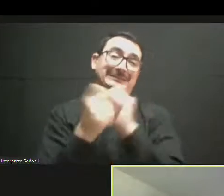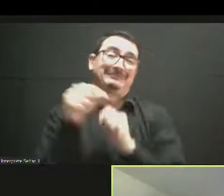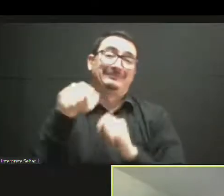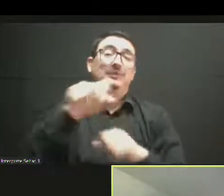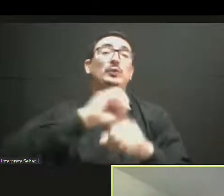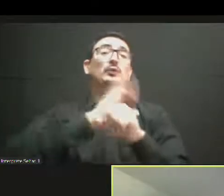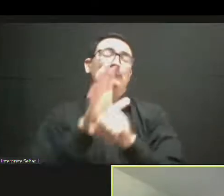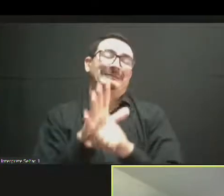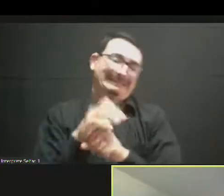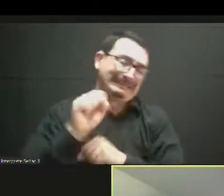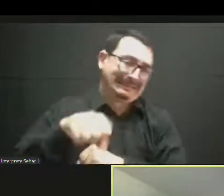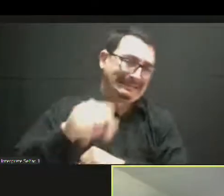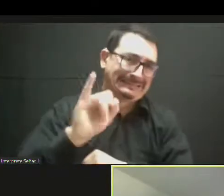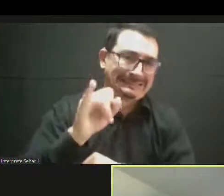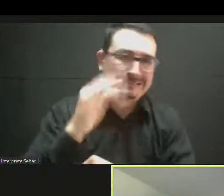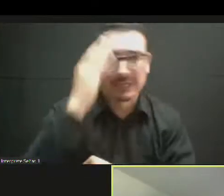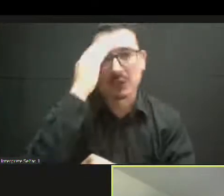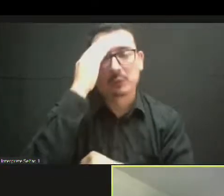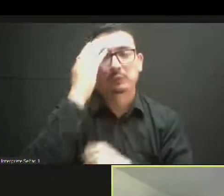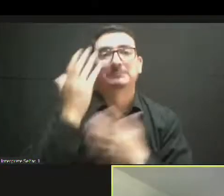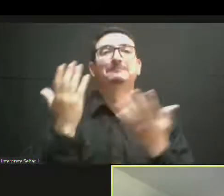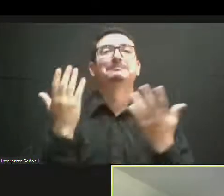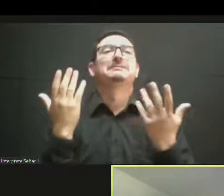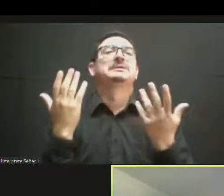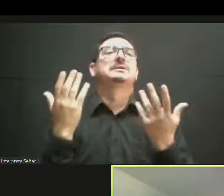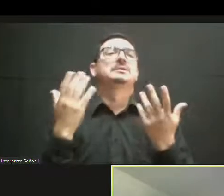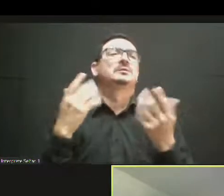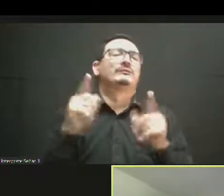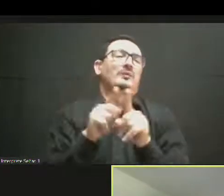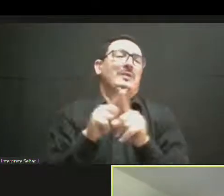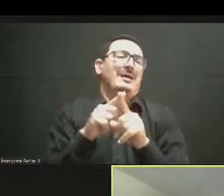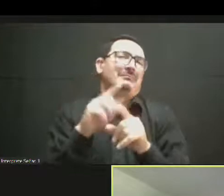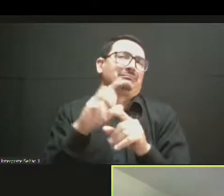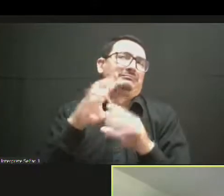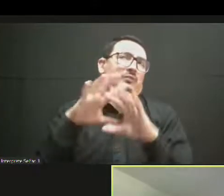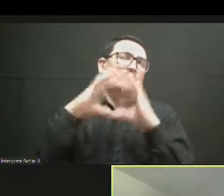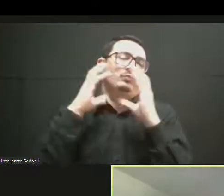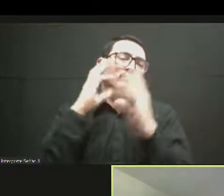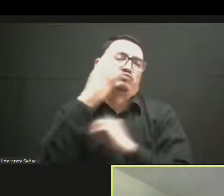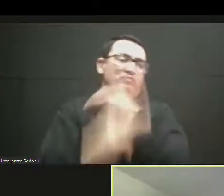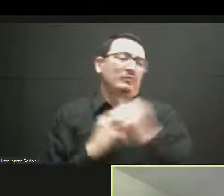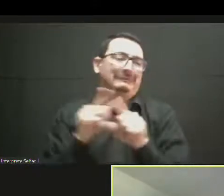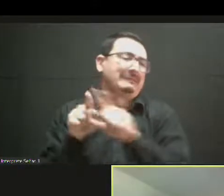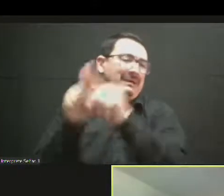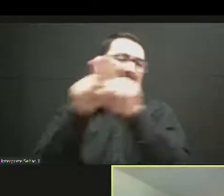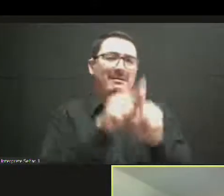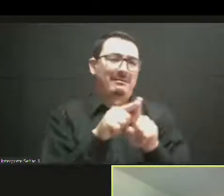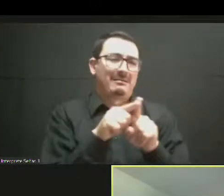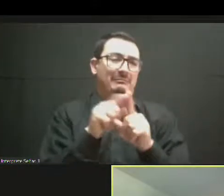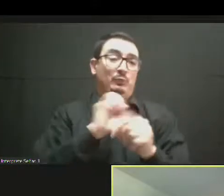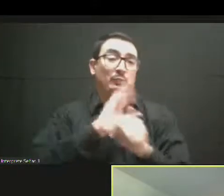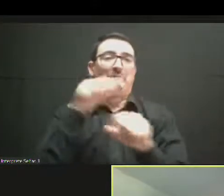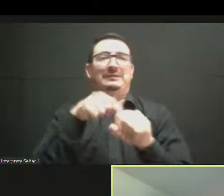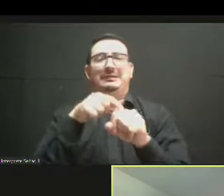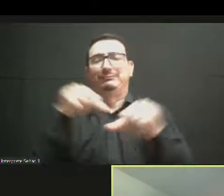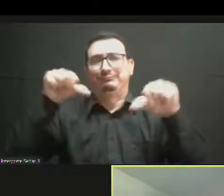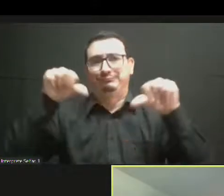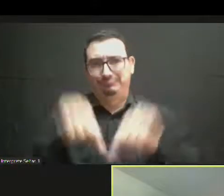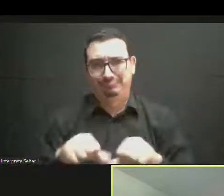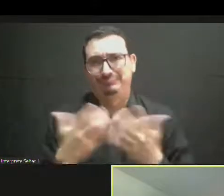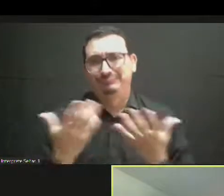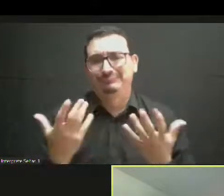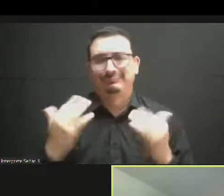has just, bring all these enabling needs and gaps upfront and very